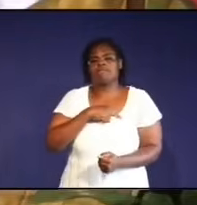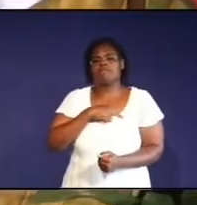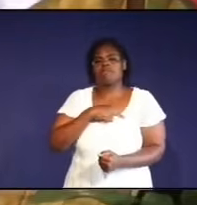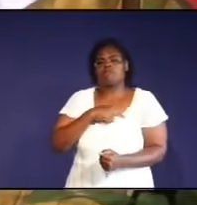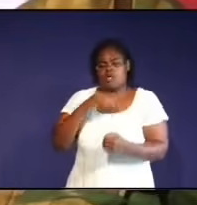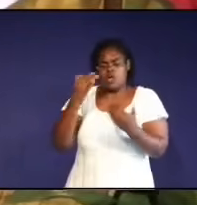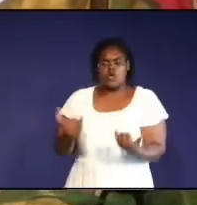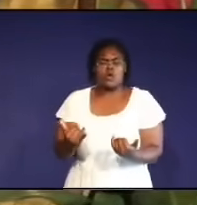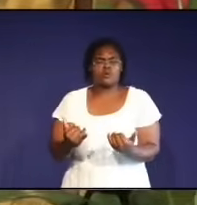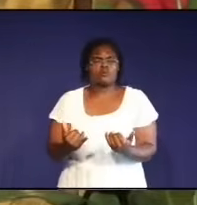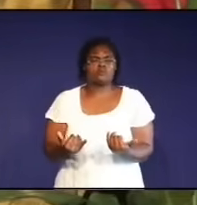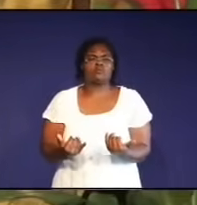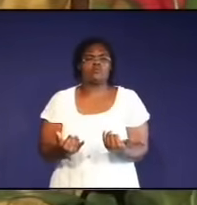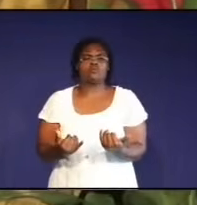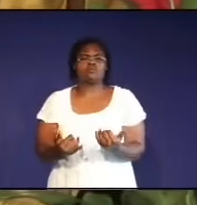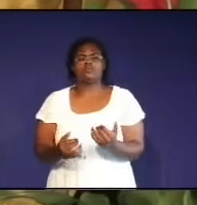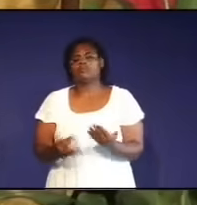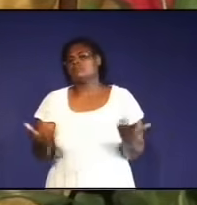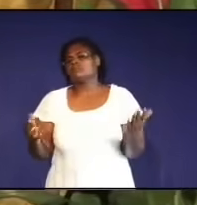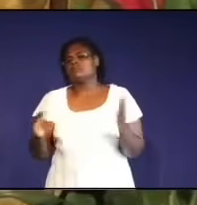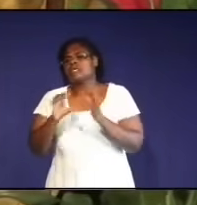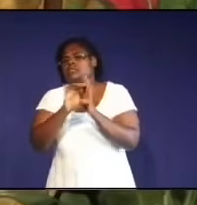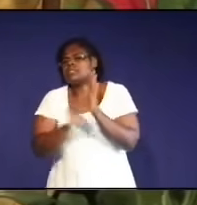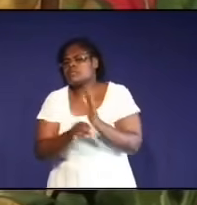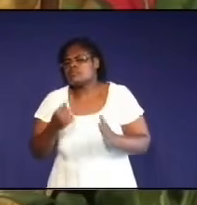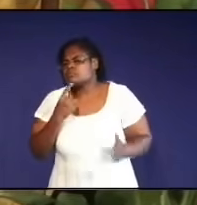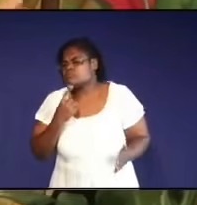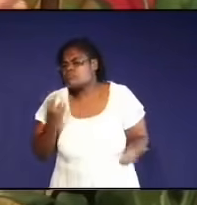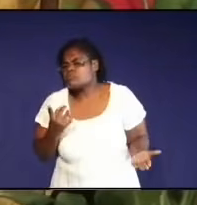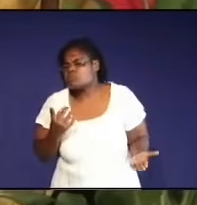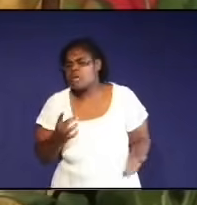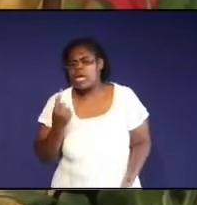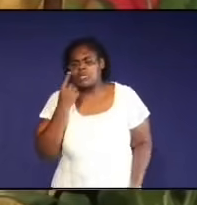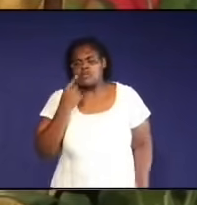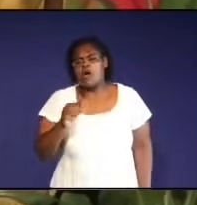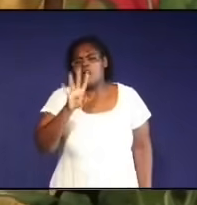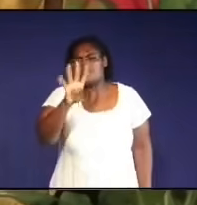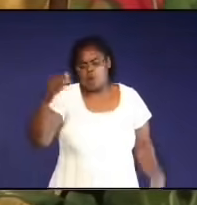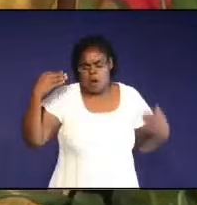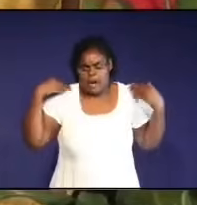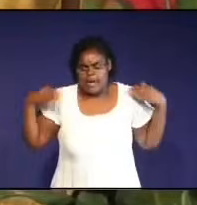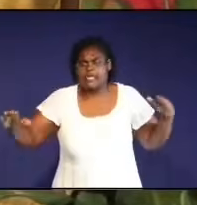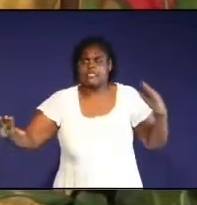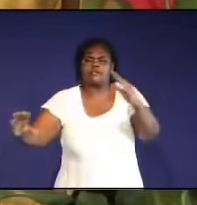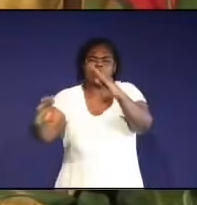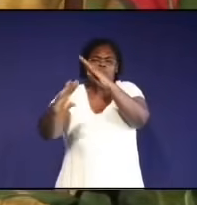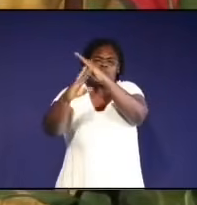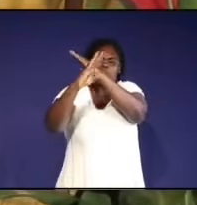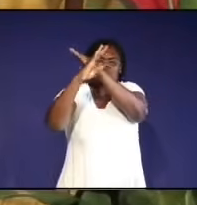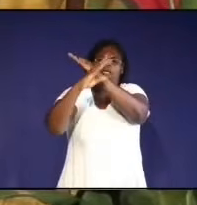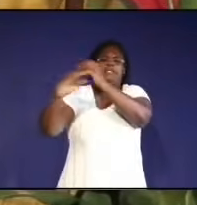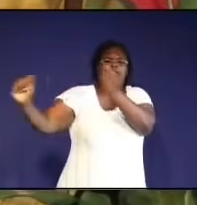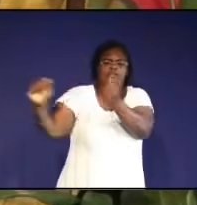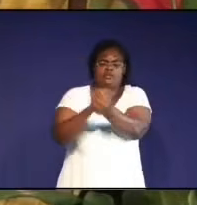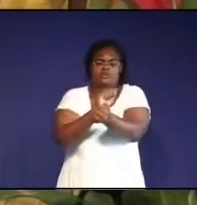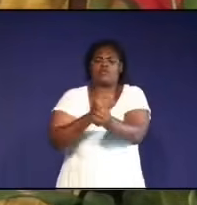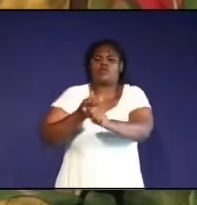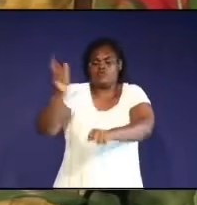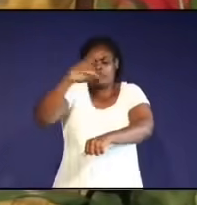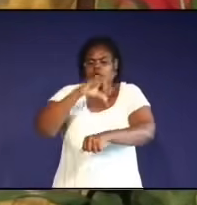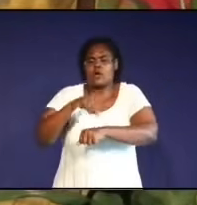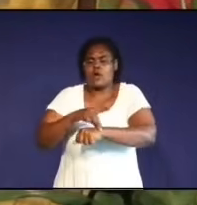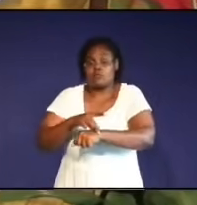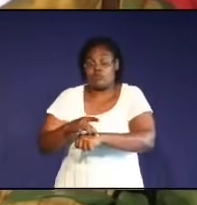I saw four angels holding back the winds of strife. I told you that